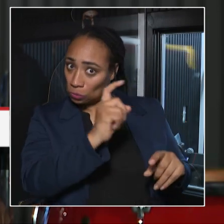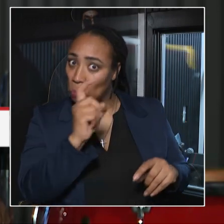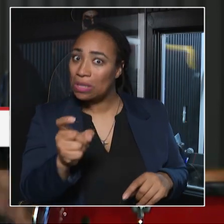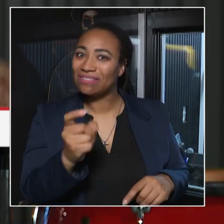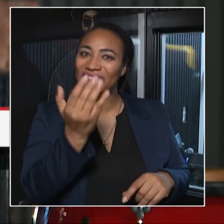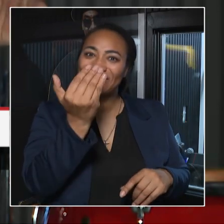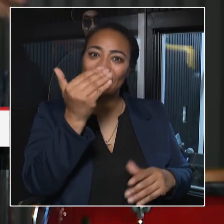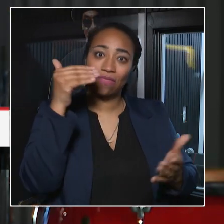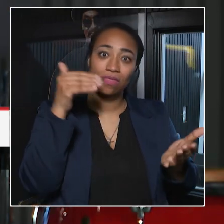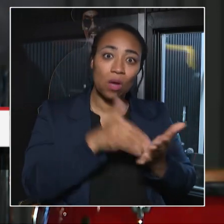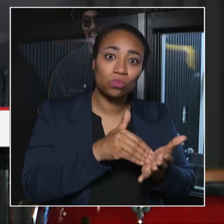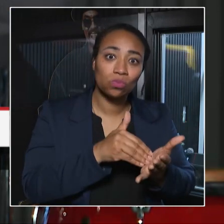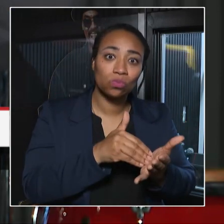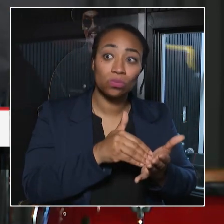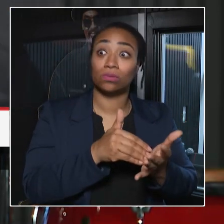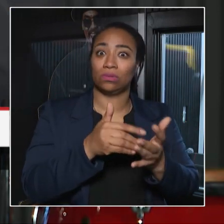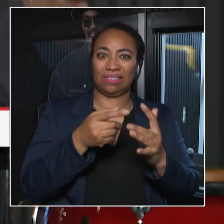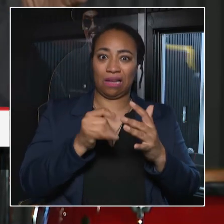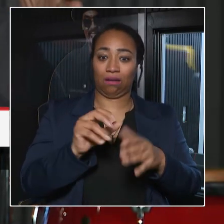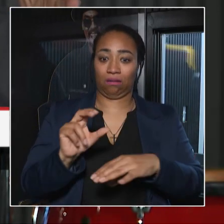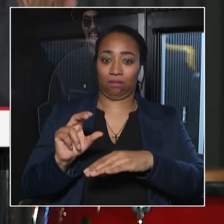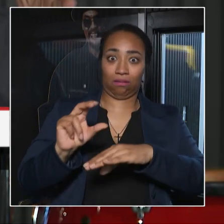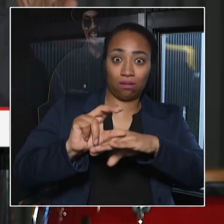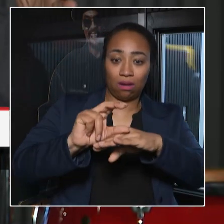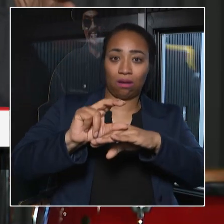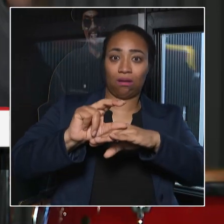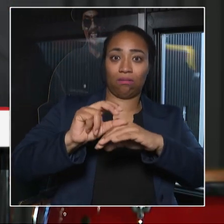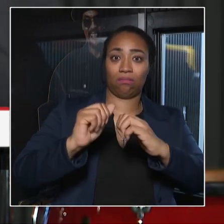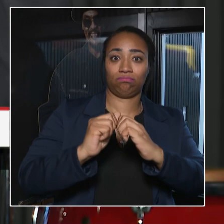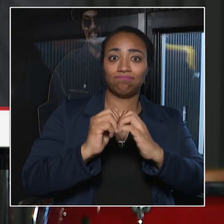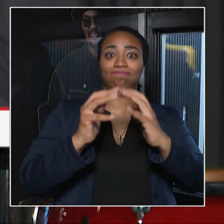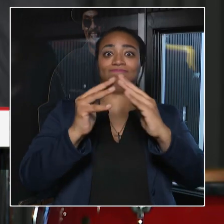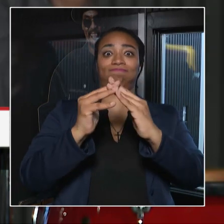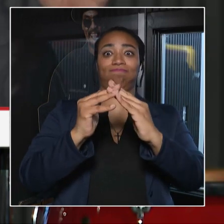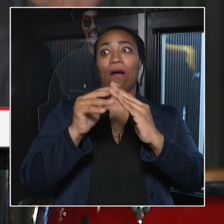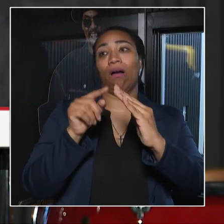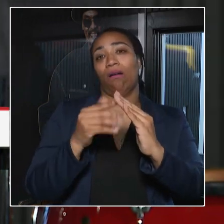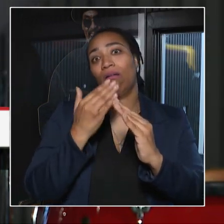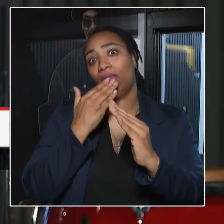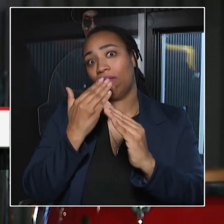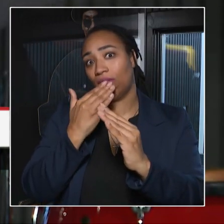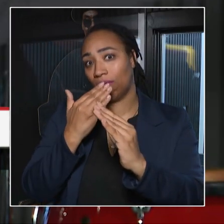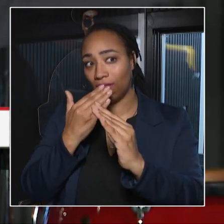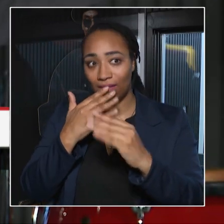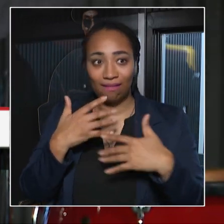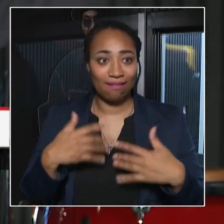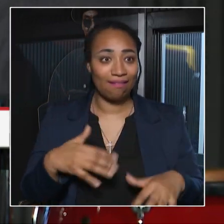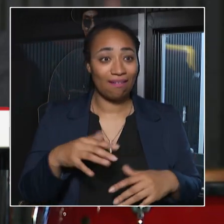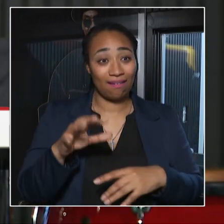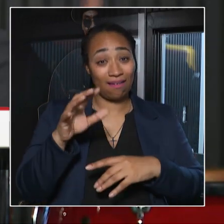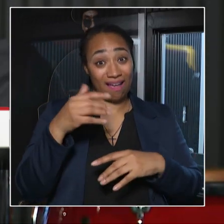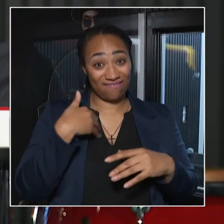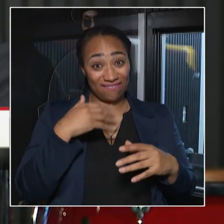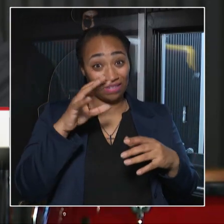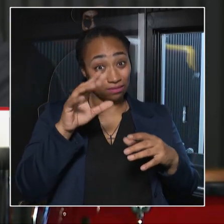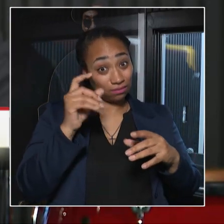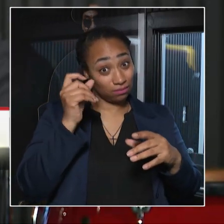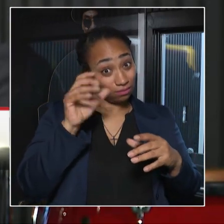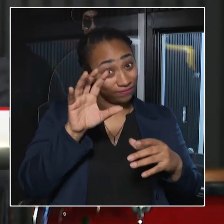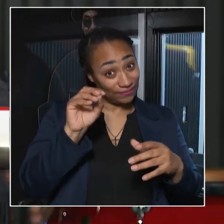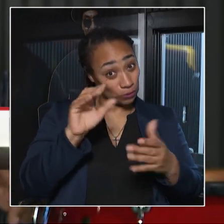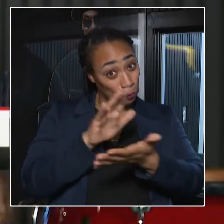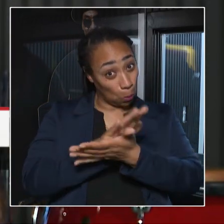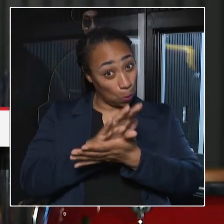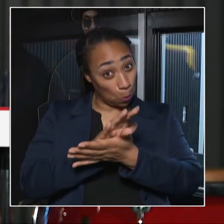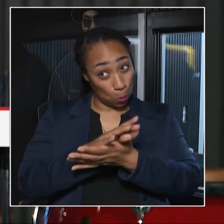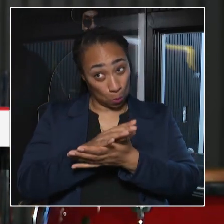get us started with our tours, because we got like 50 schools that signed up for tours without us even promoting it. 50 schools.